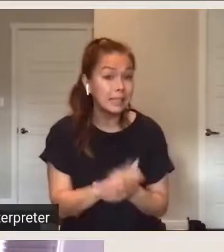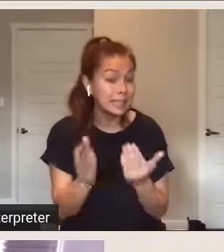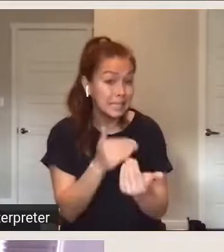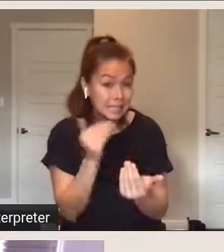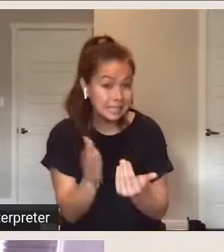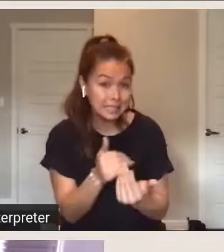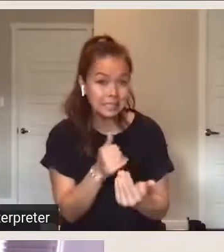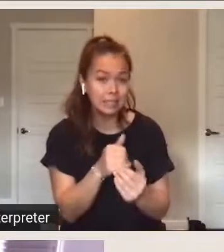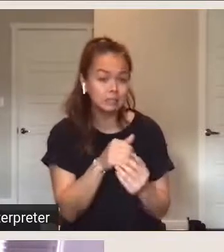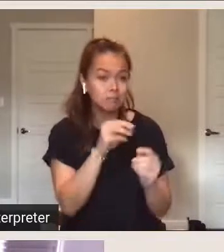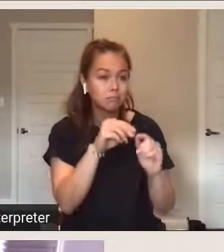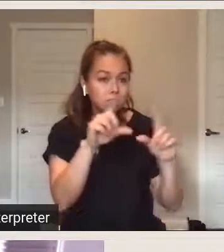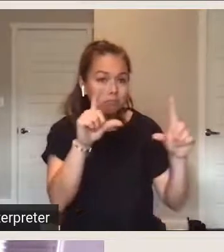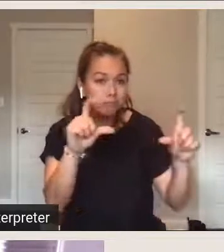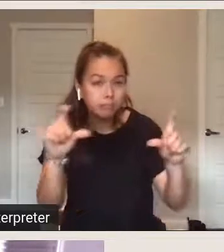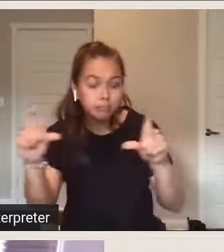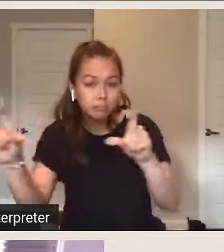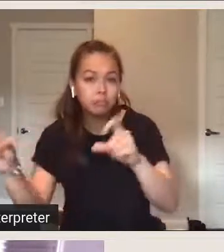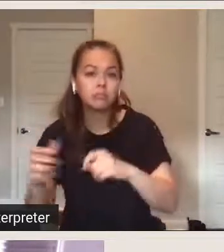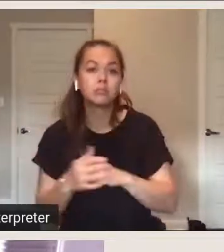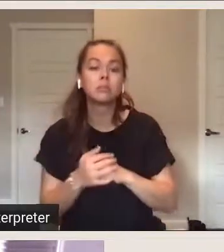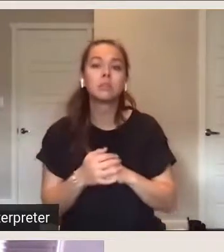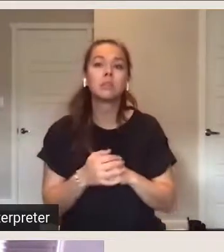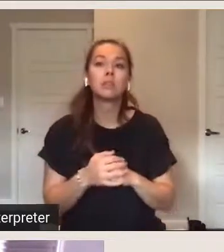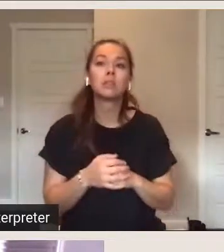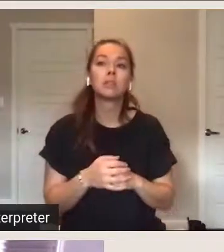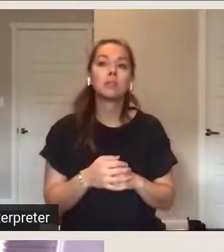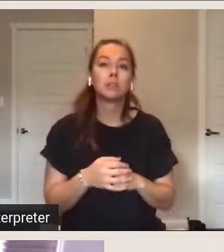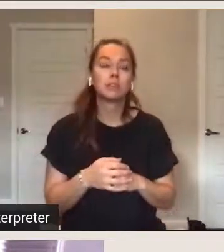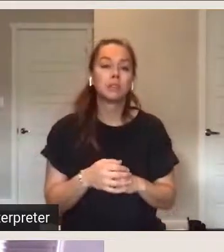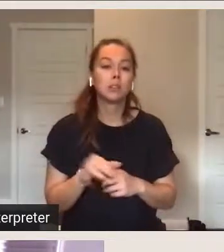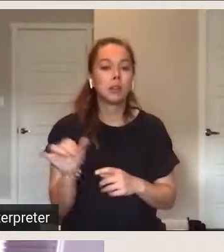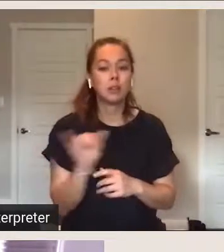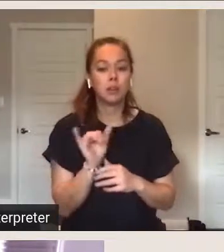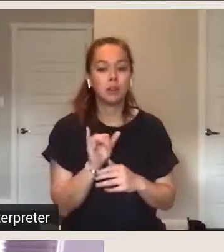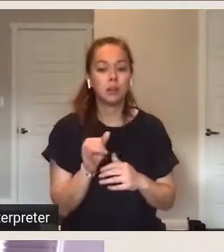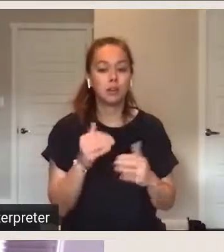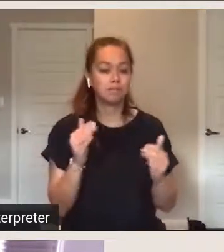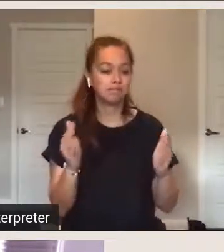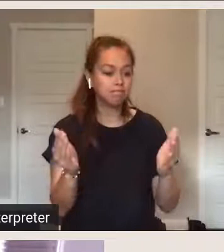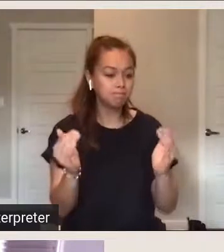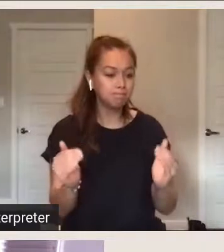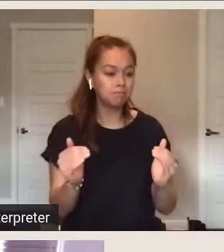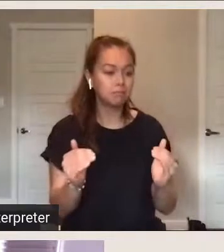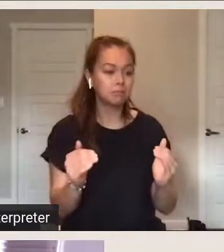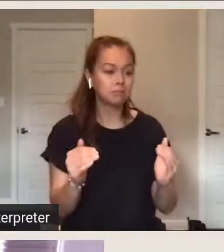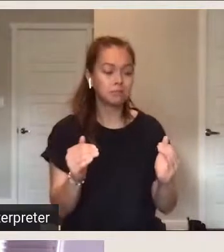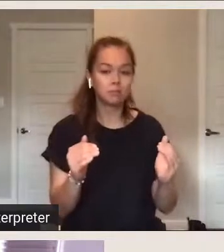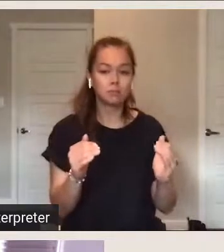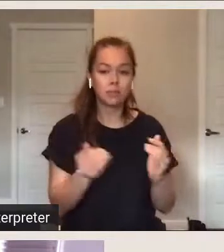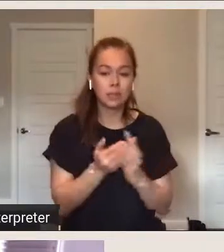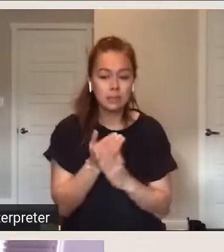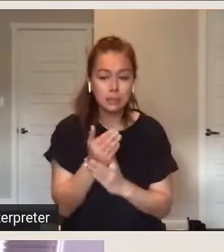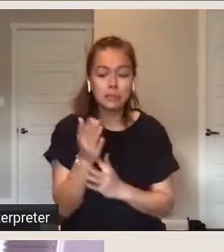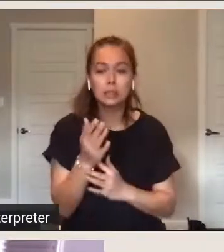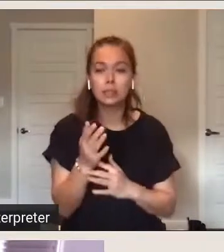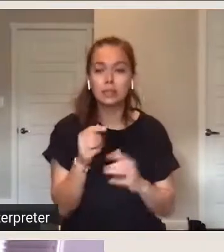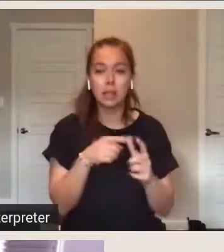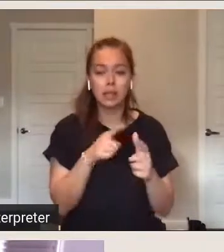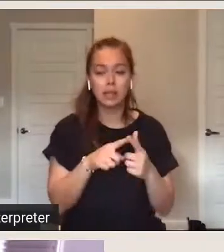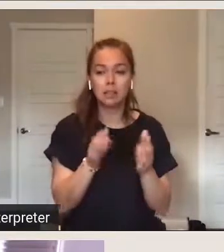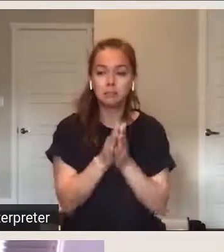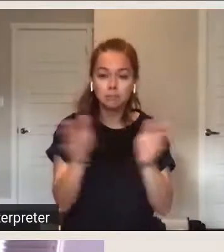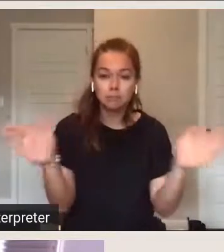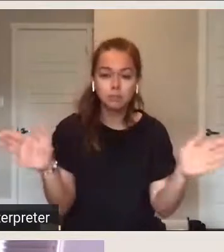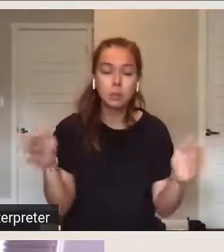it, and it's obviously a different thing to then share it with the public. So we're very honored to have it as part